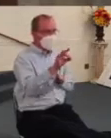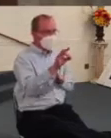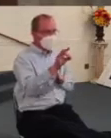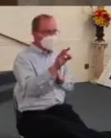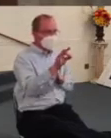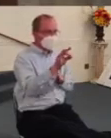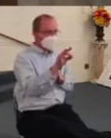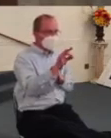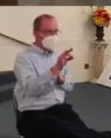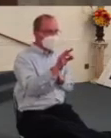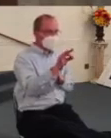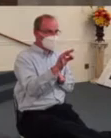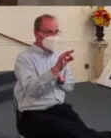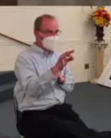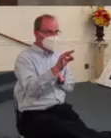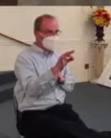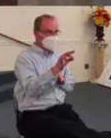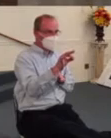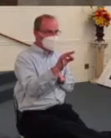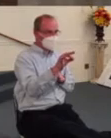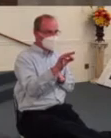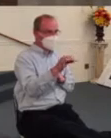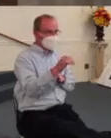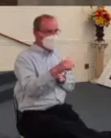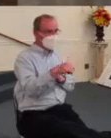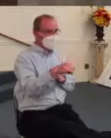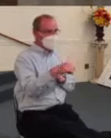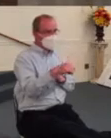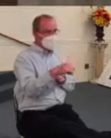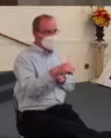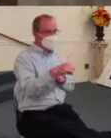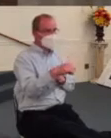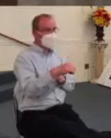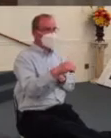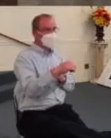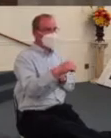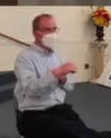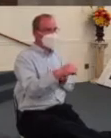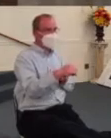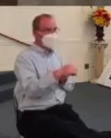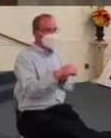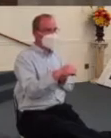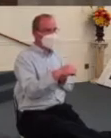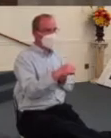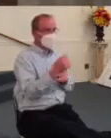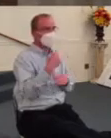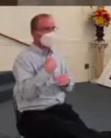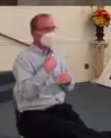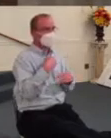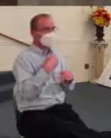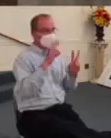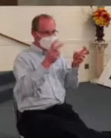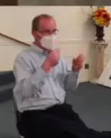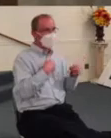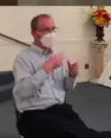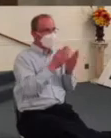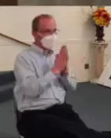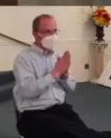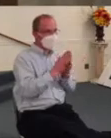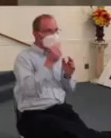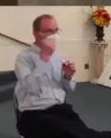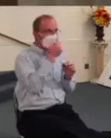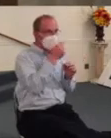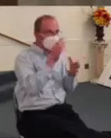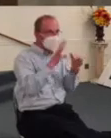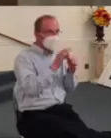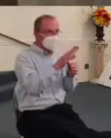life? I pray that the eyes of your heart may be enlightened, that you may know